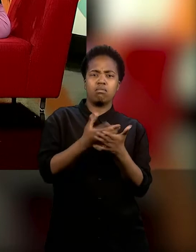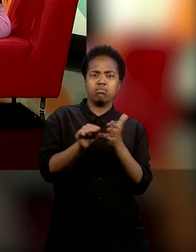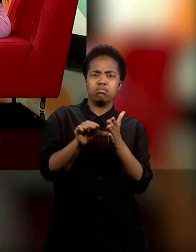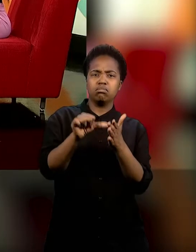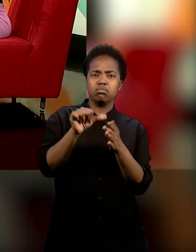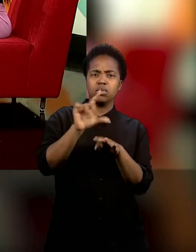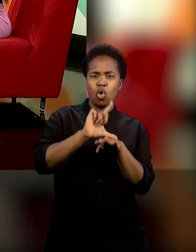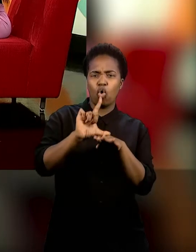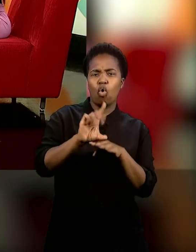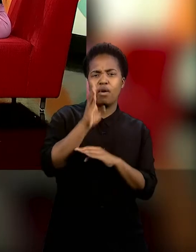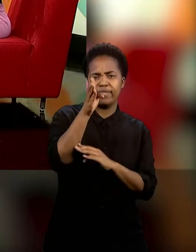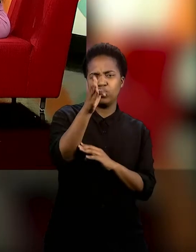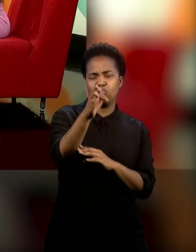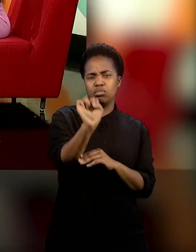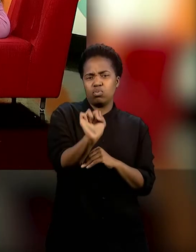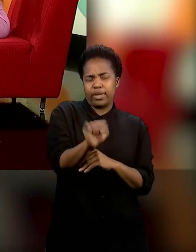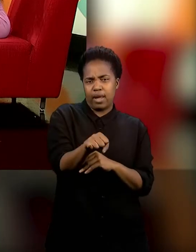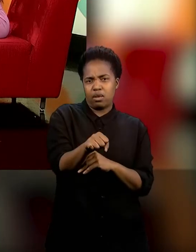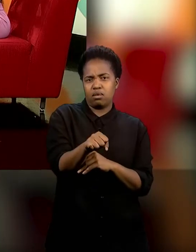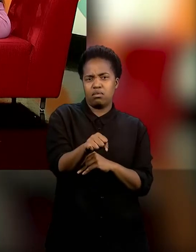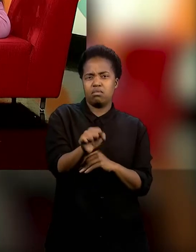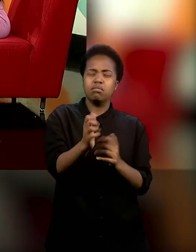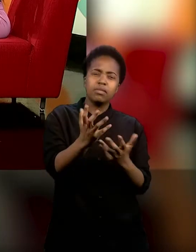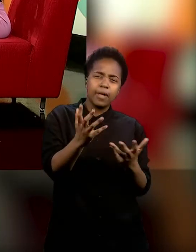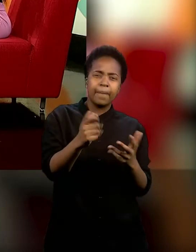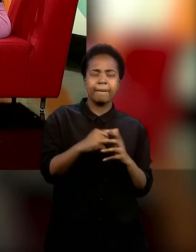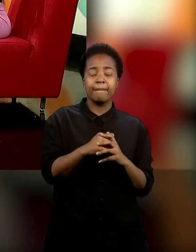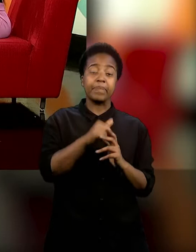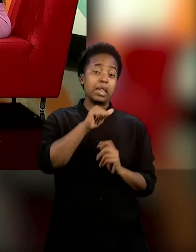because it was important for my future.